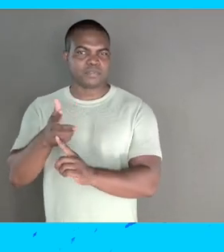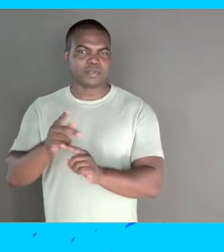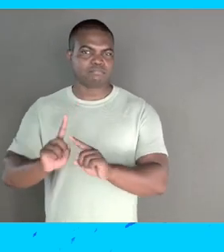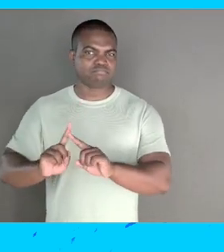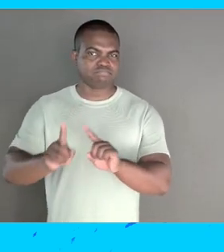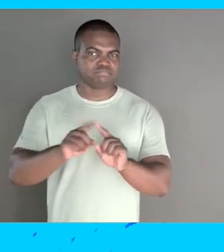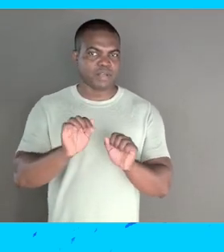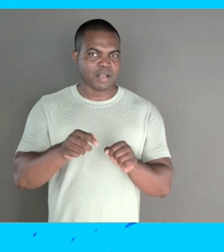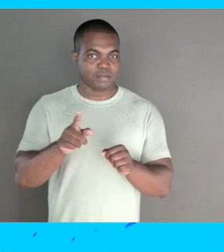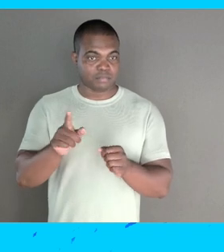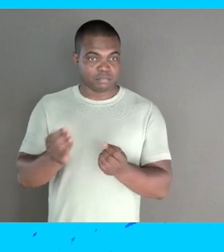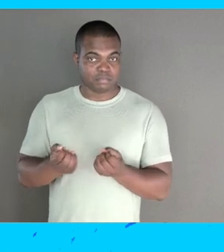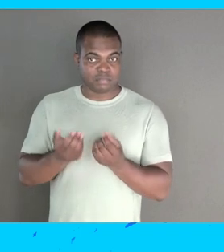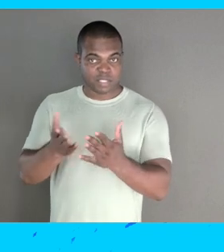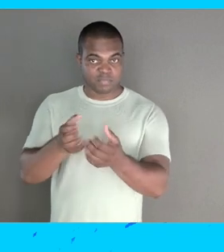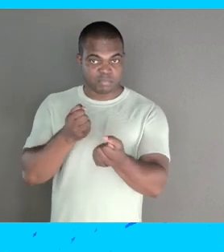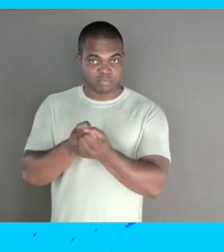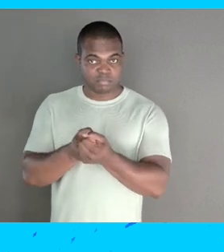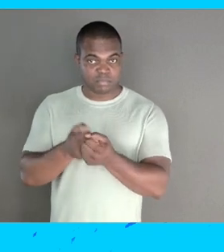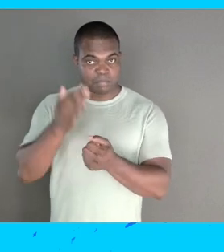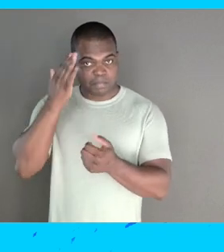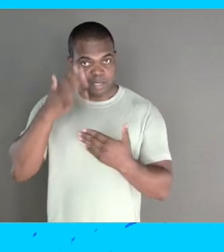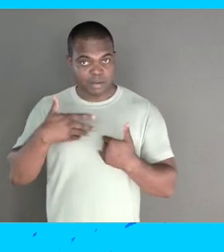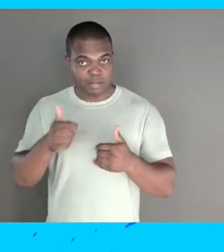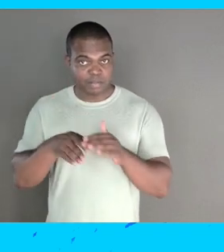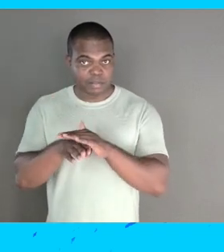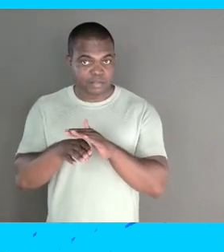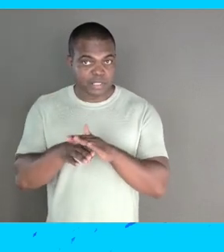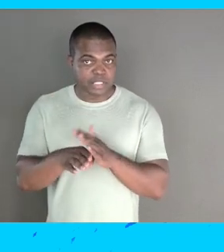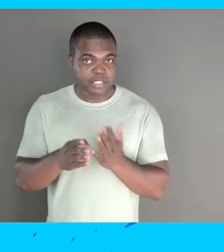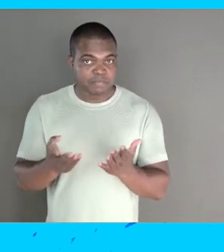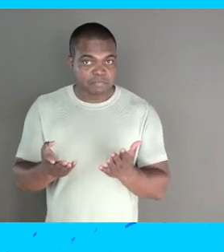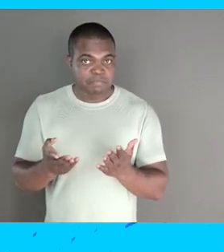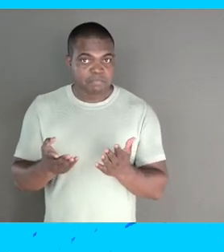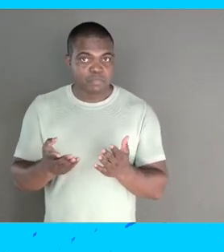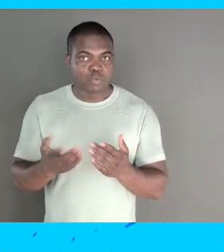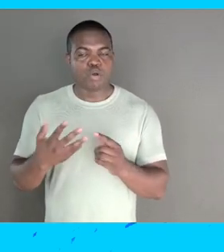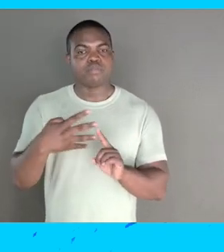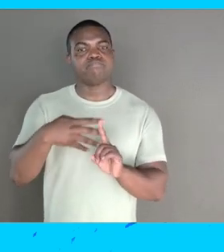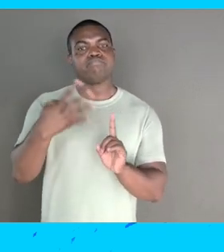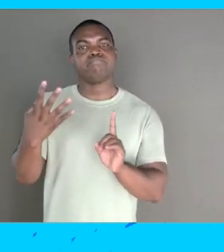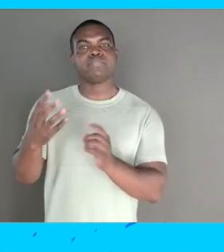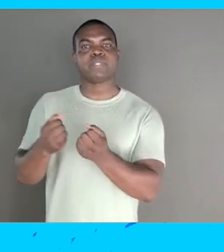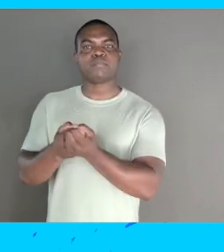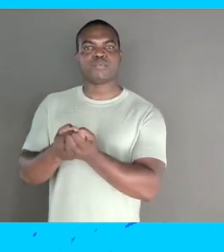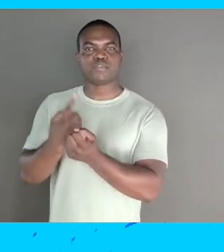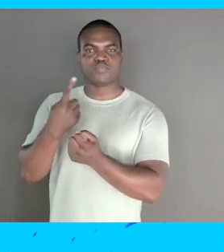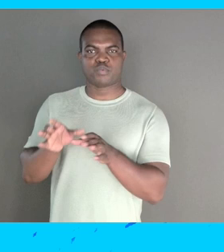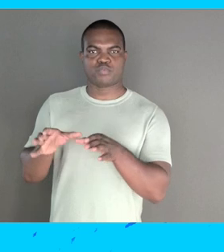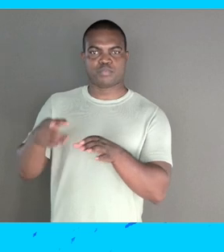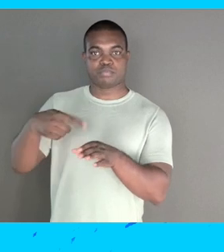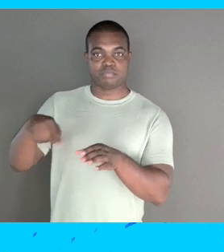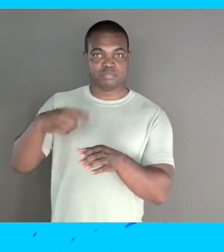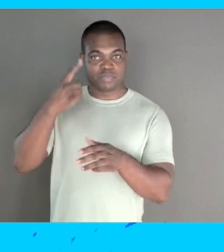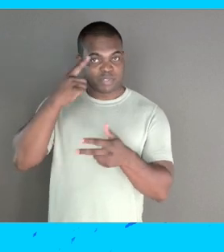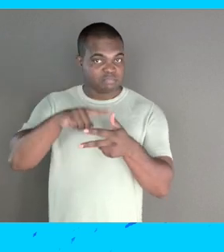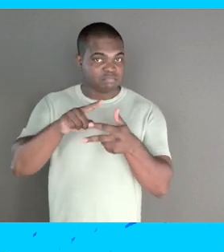and provide emotional support to LGBTIQ adolescent and youth? Three ways. Yeah, of course.